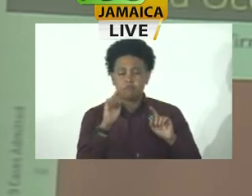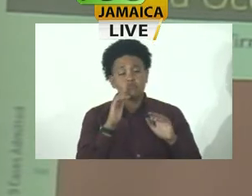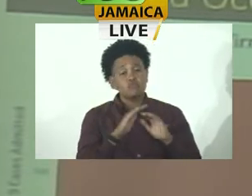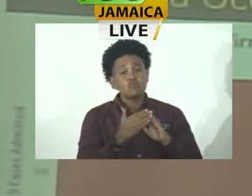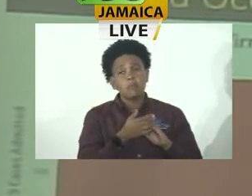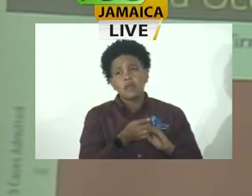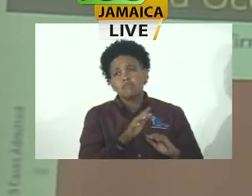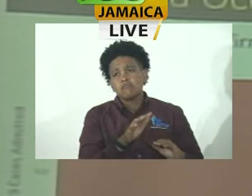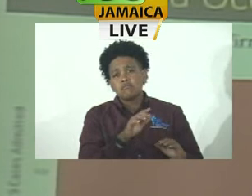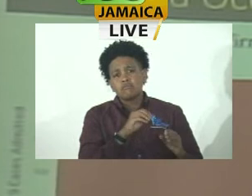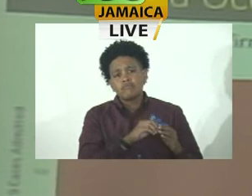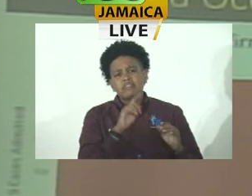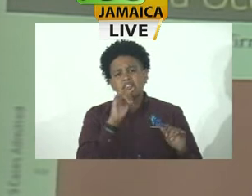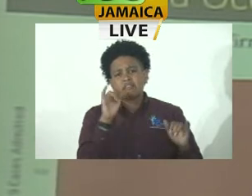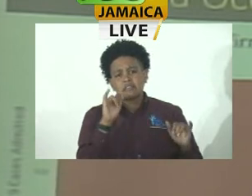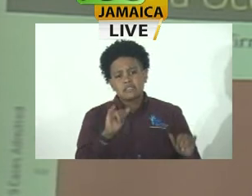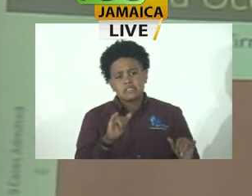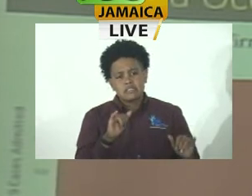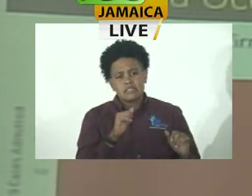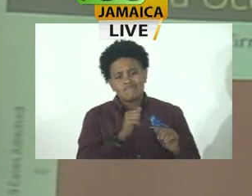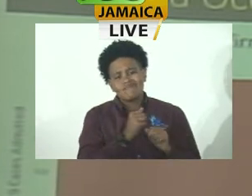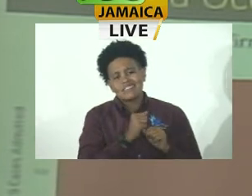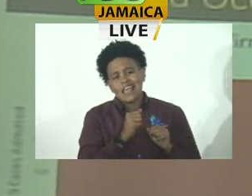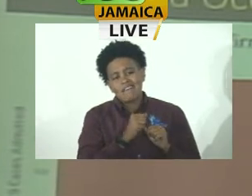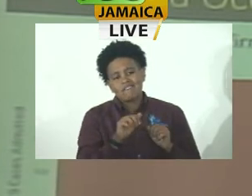was in the safe zone